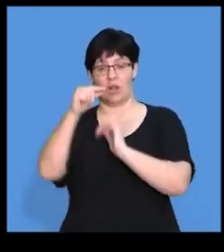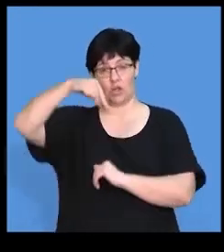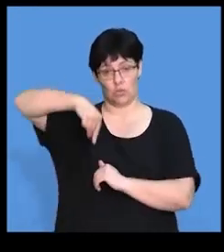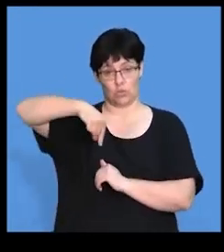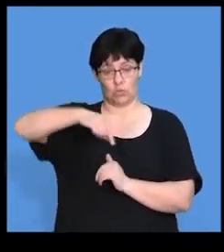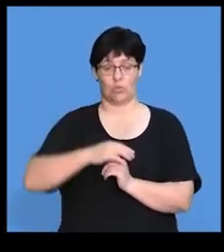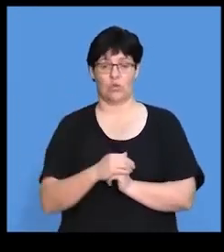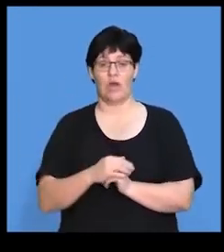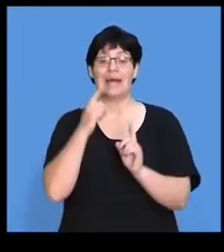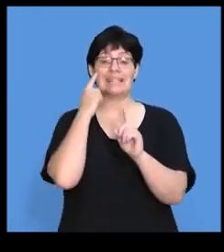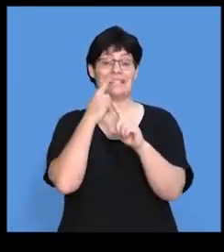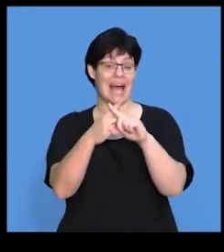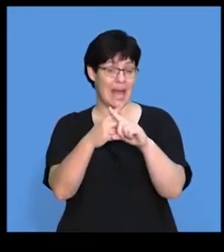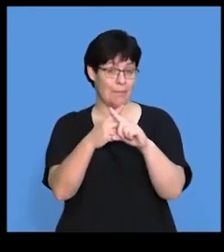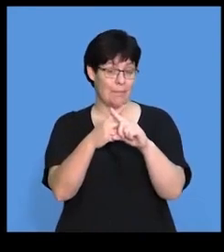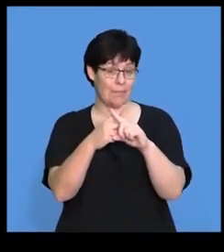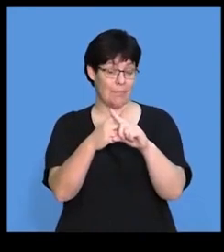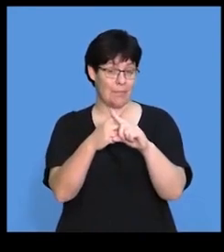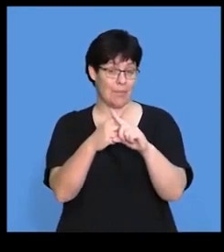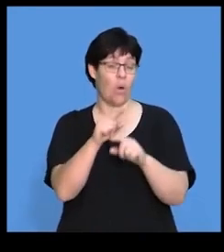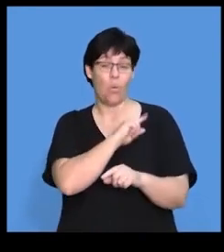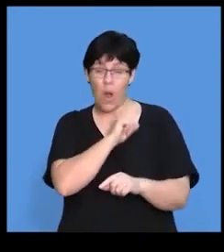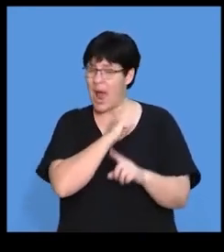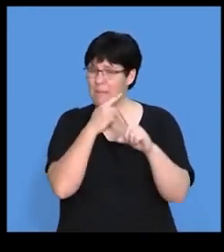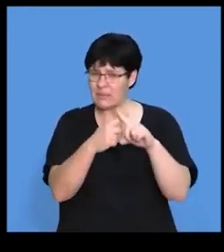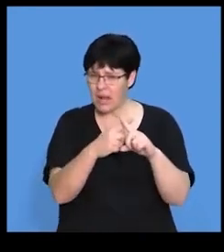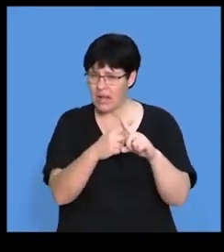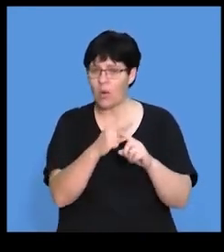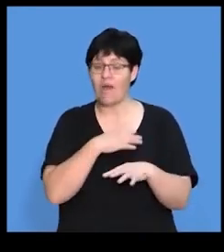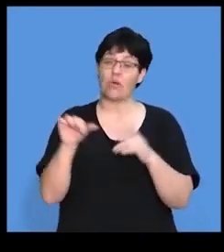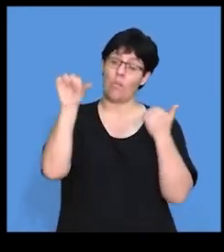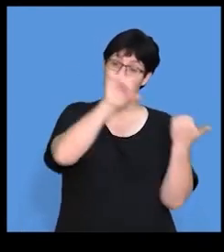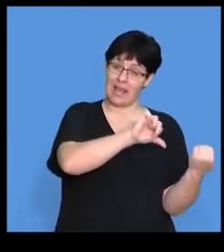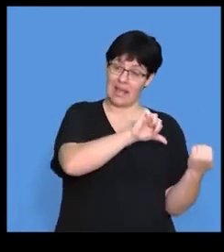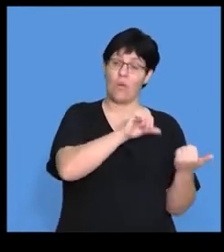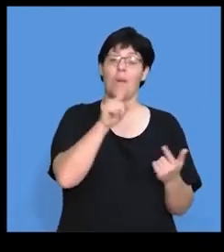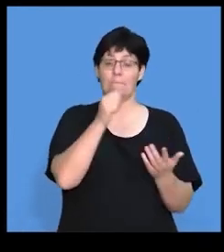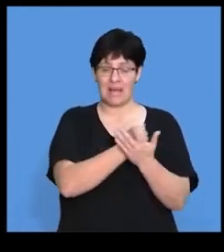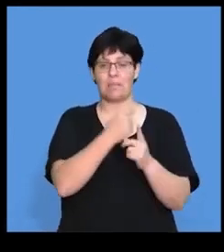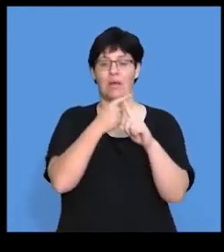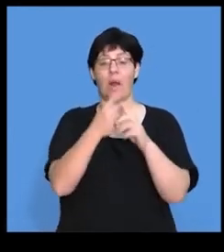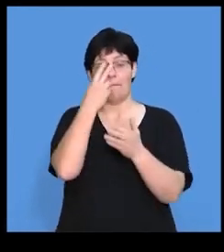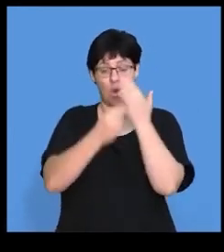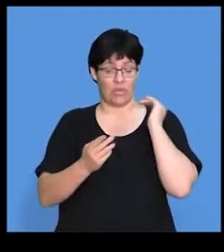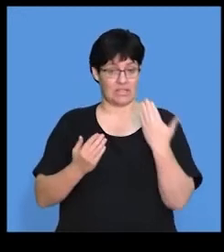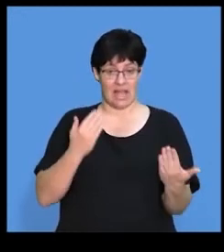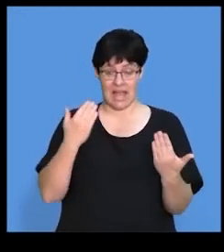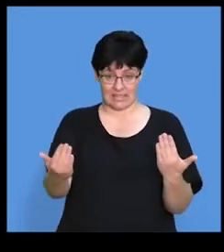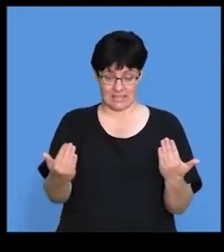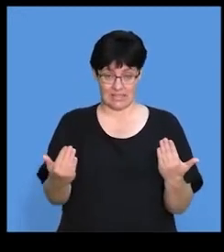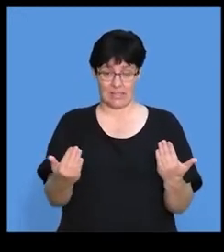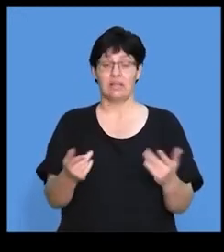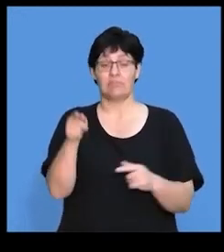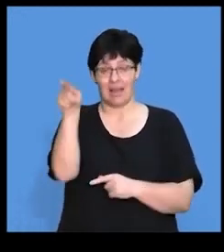angle Q times, and the reason we're multiplying is if we go back, we need to multiply both sides